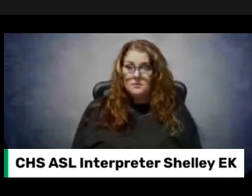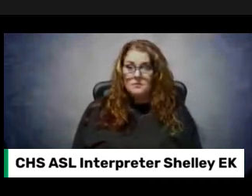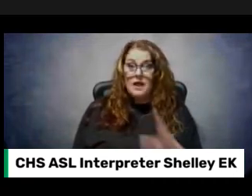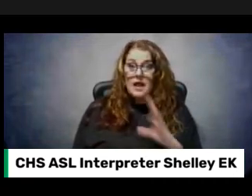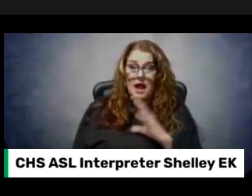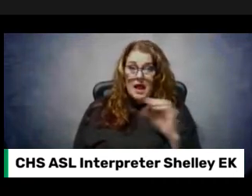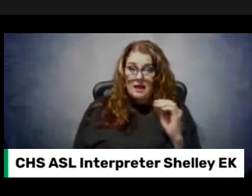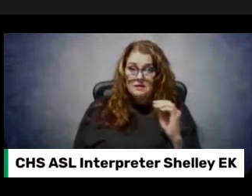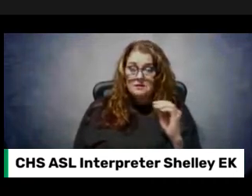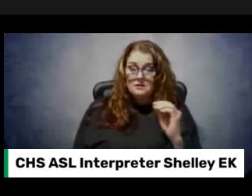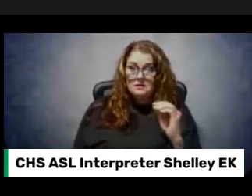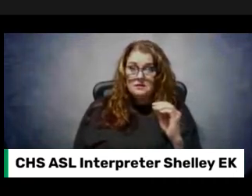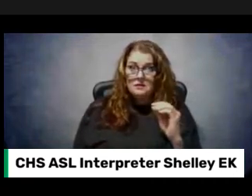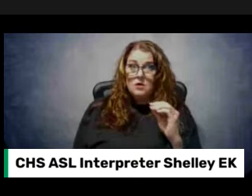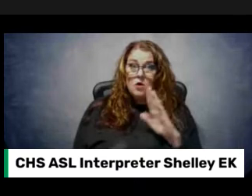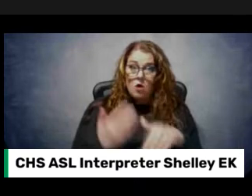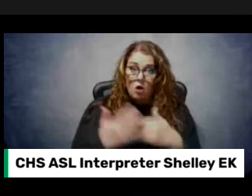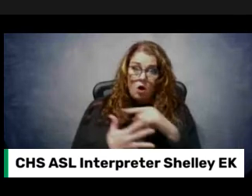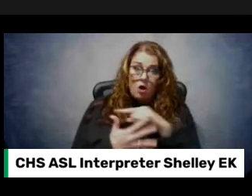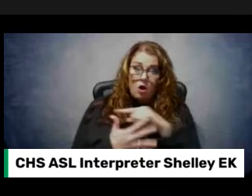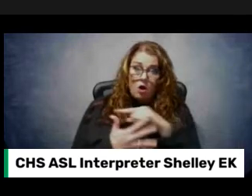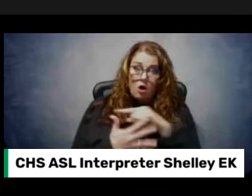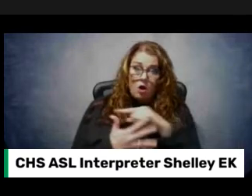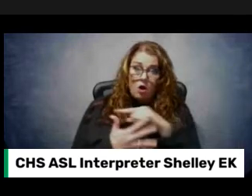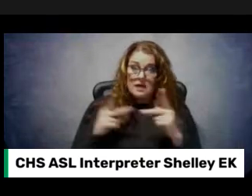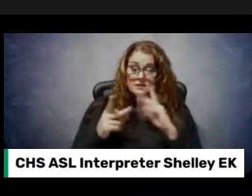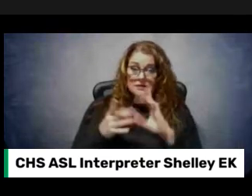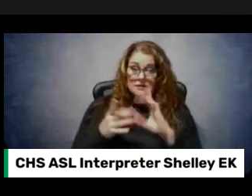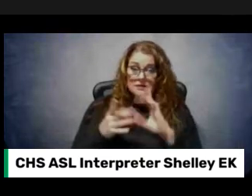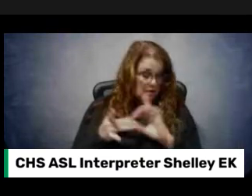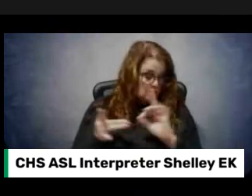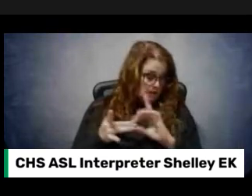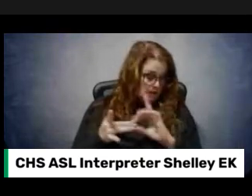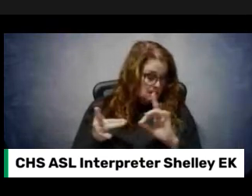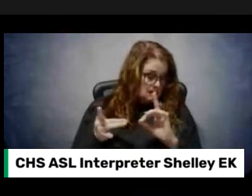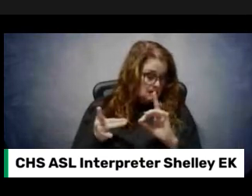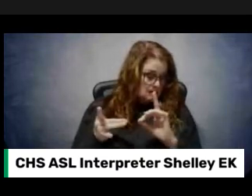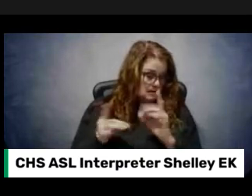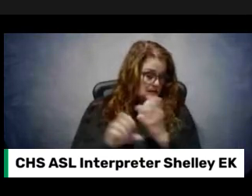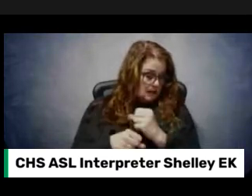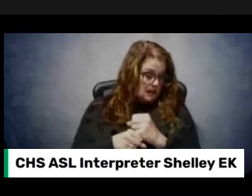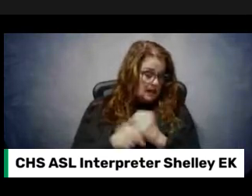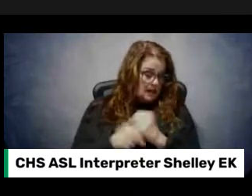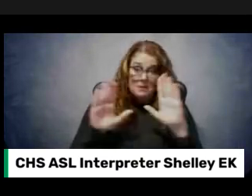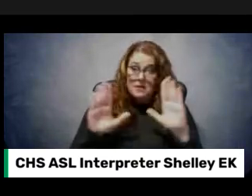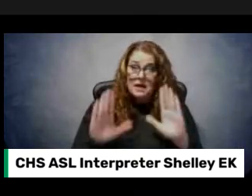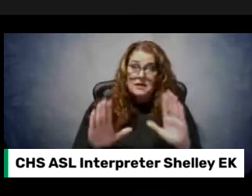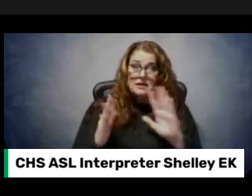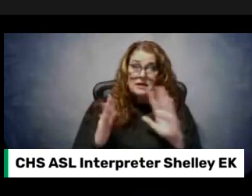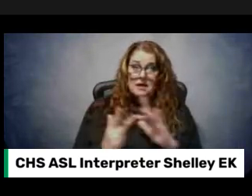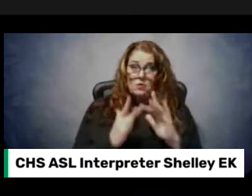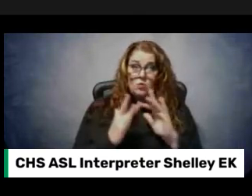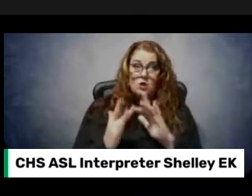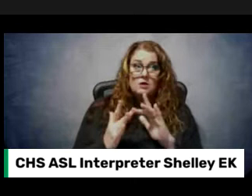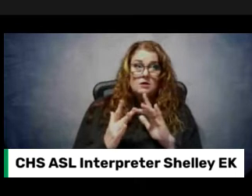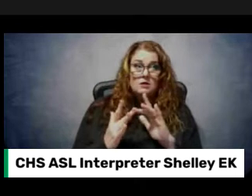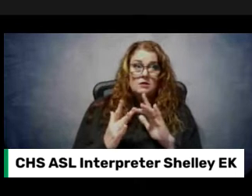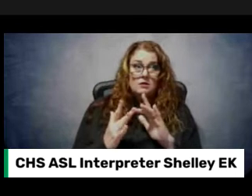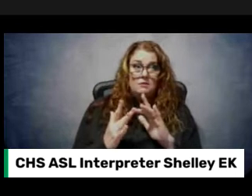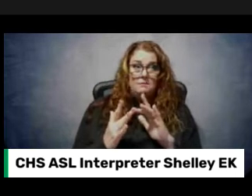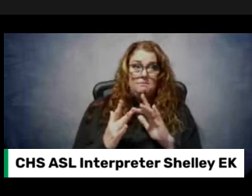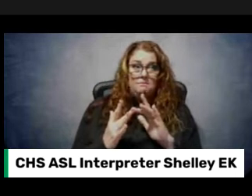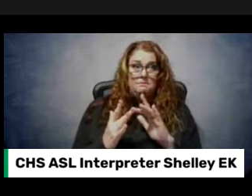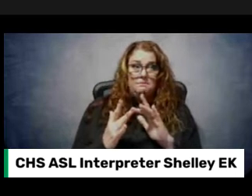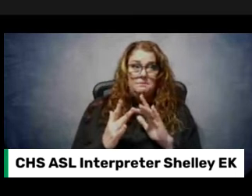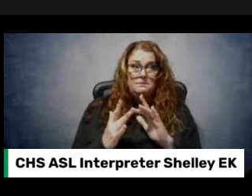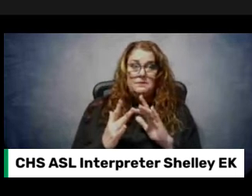And all of these places I mentioned form an amazing network